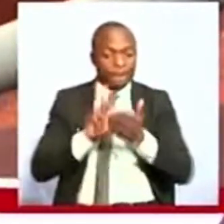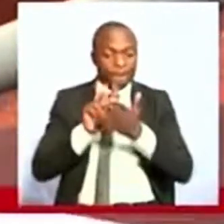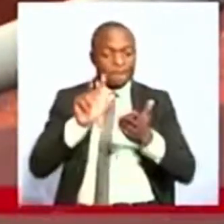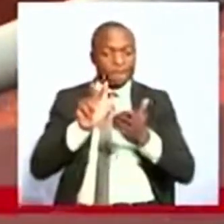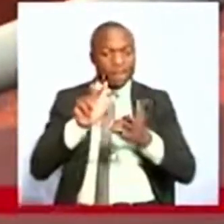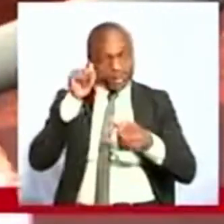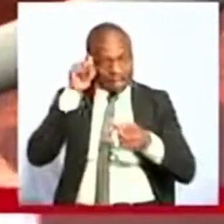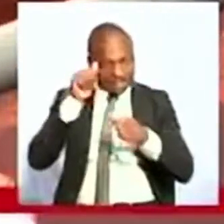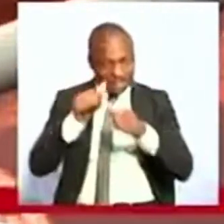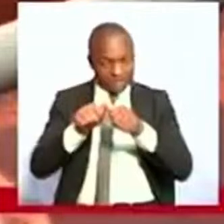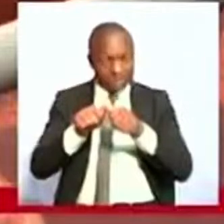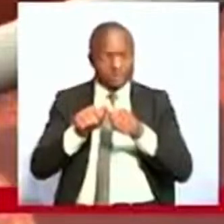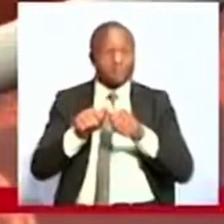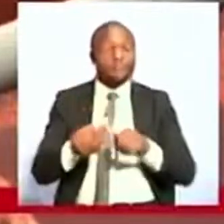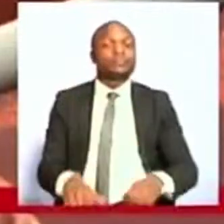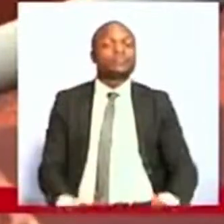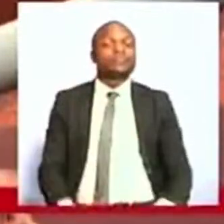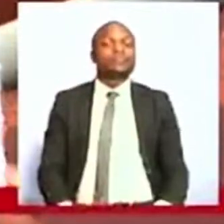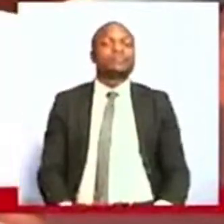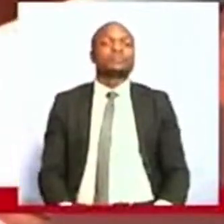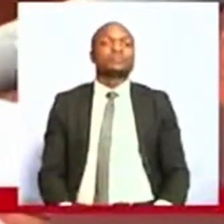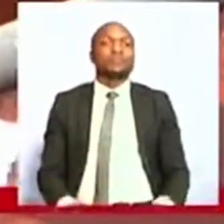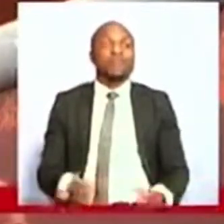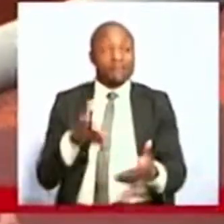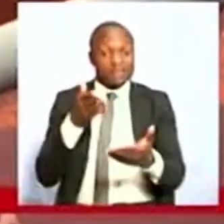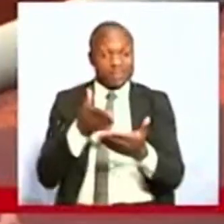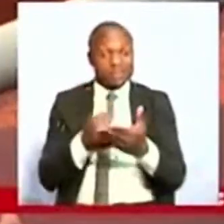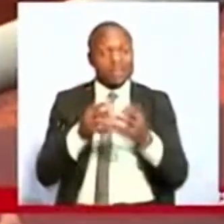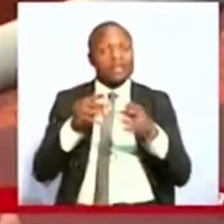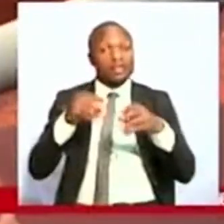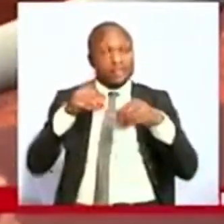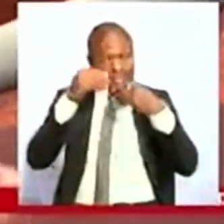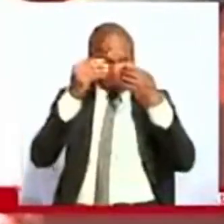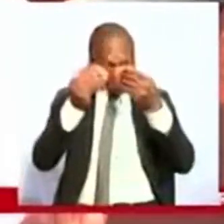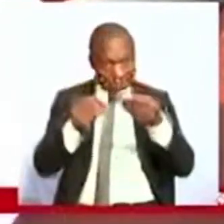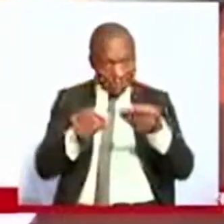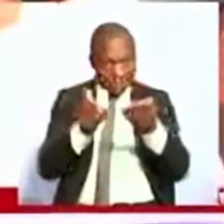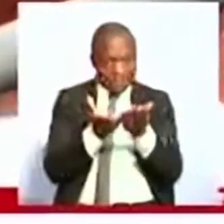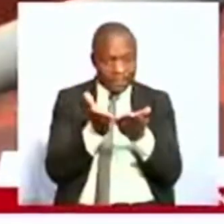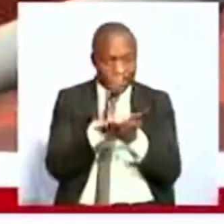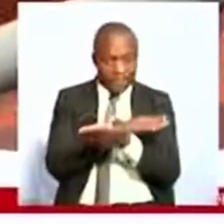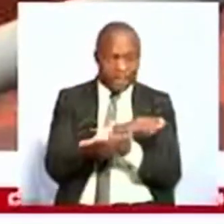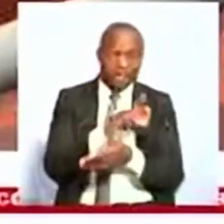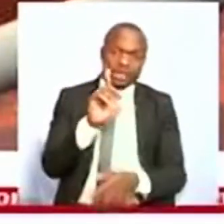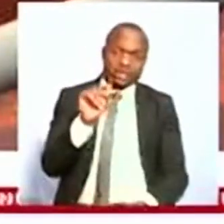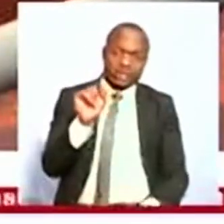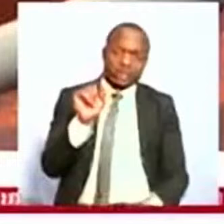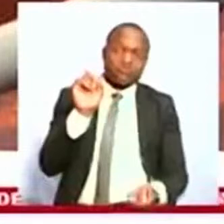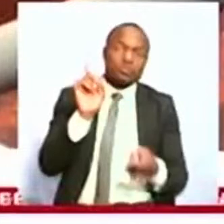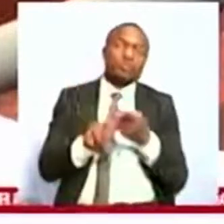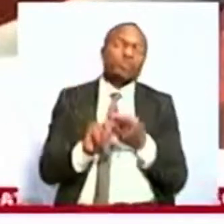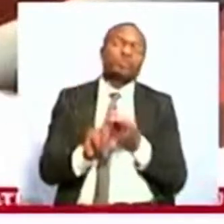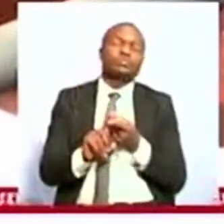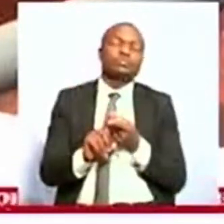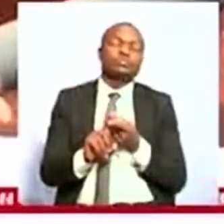the protocol is. So this is provided for from page 20 to